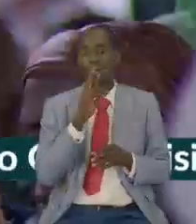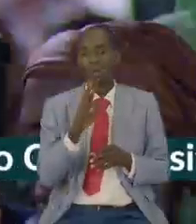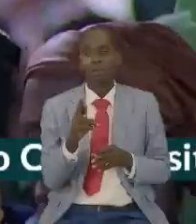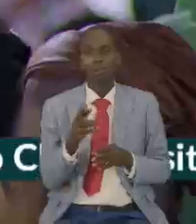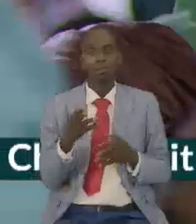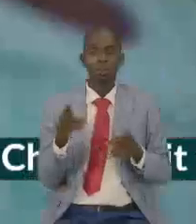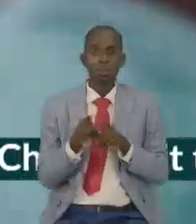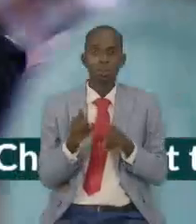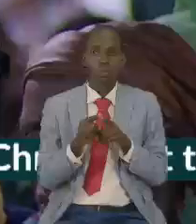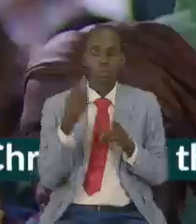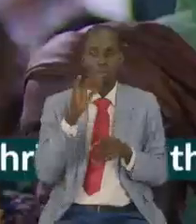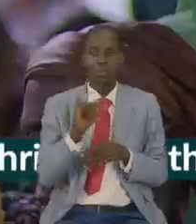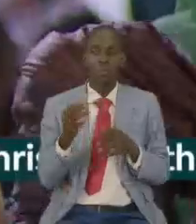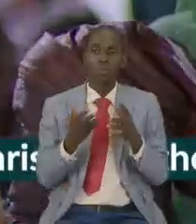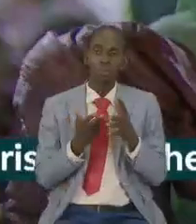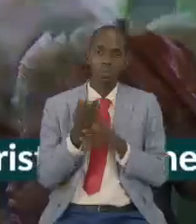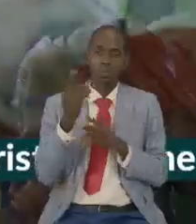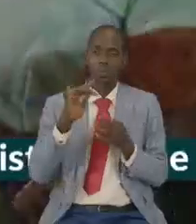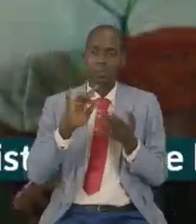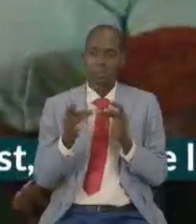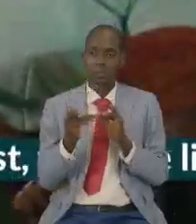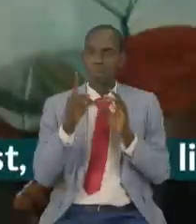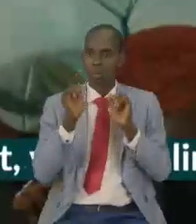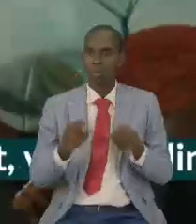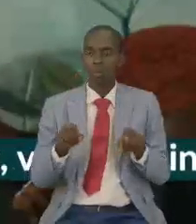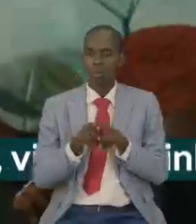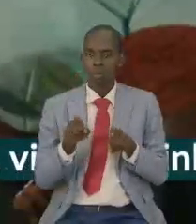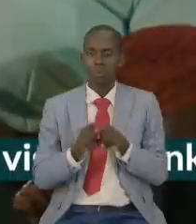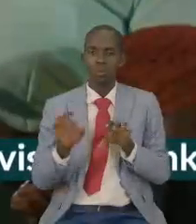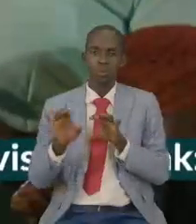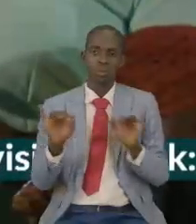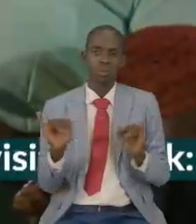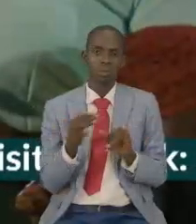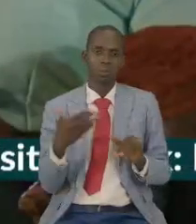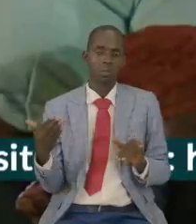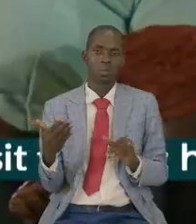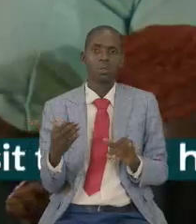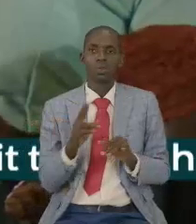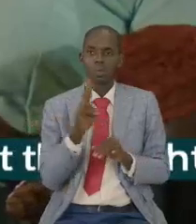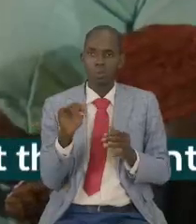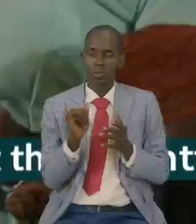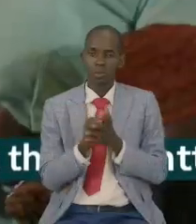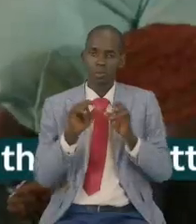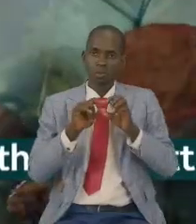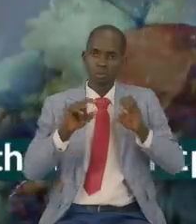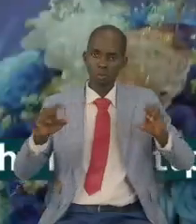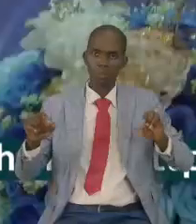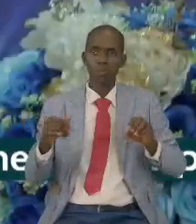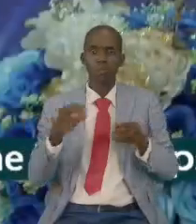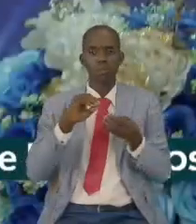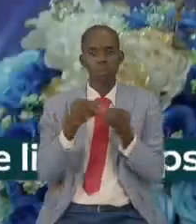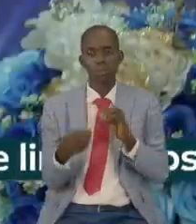numbers. No mistake. Don't preach. Don't preach. Don't preach. Just their names, the phone